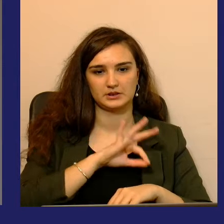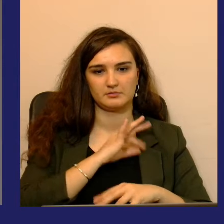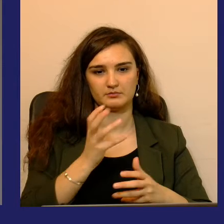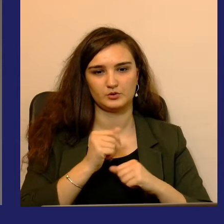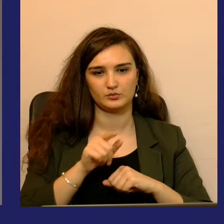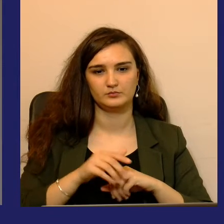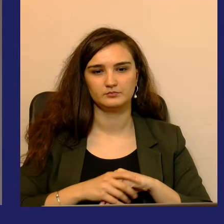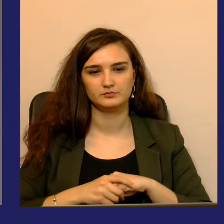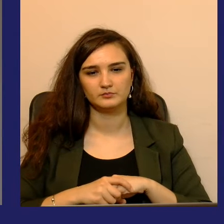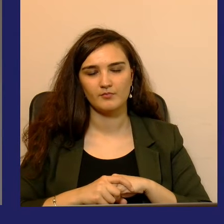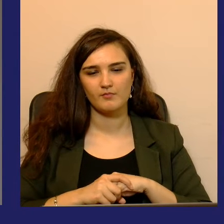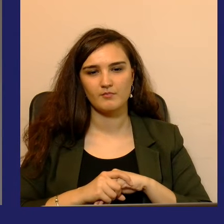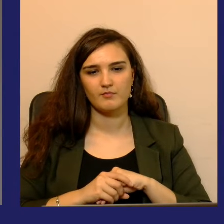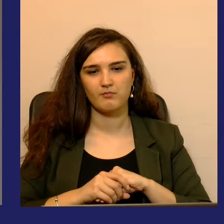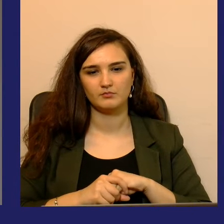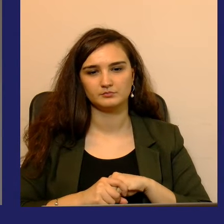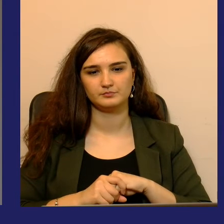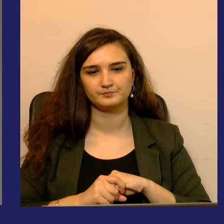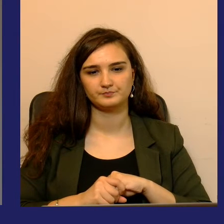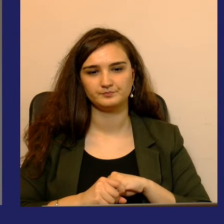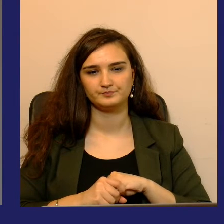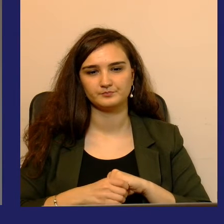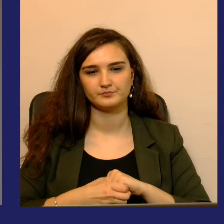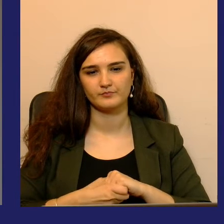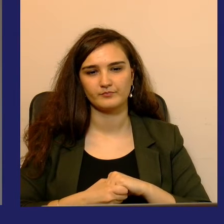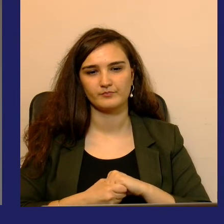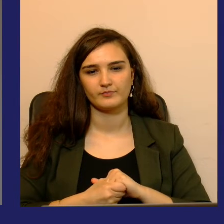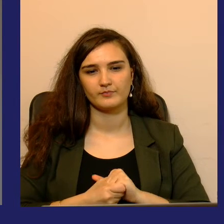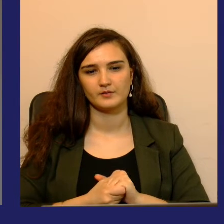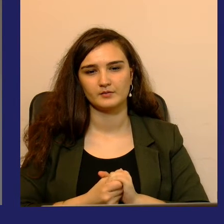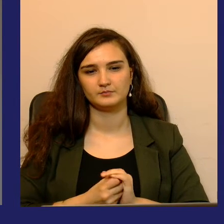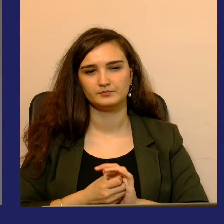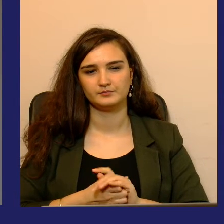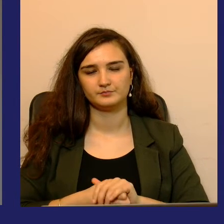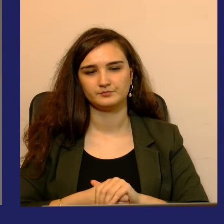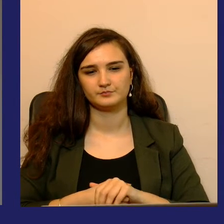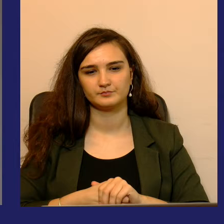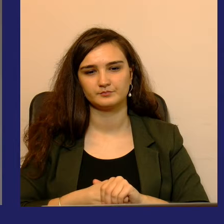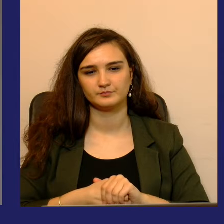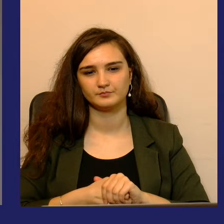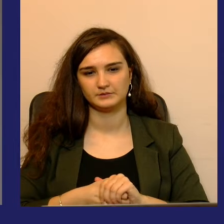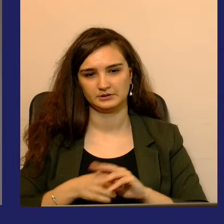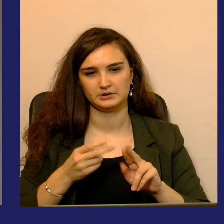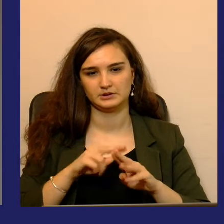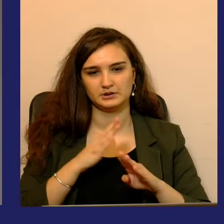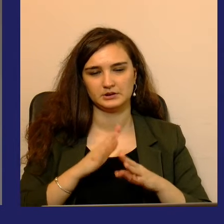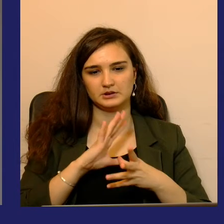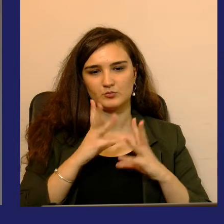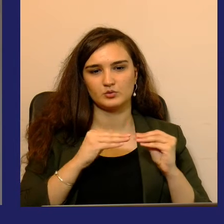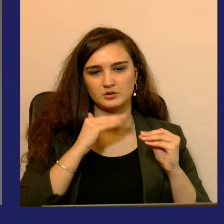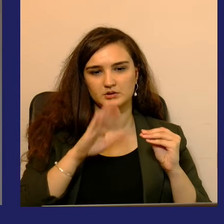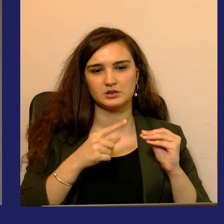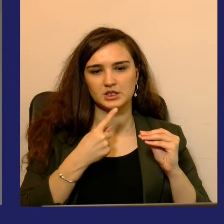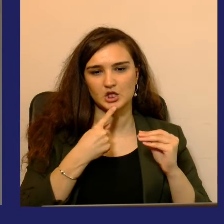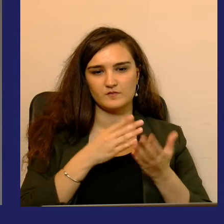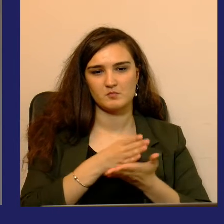might try and curtail those practices. So it's a really thorny issue. And I think one thing that I focus